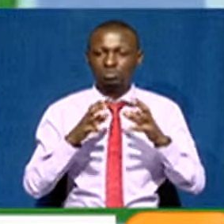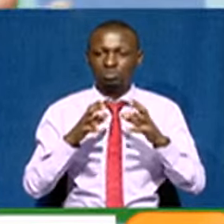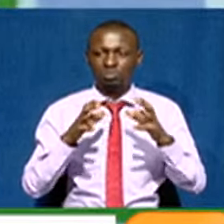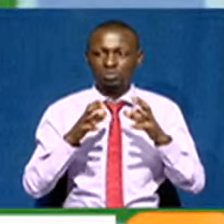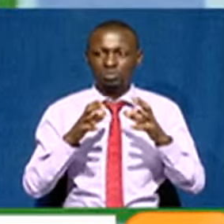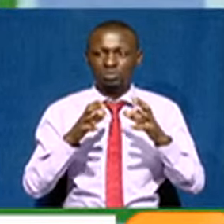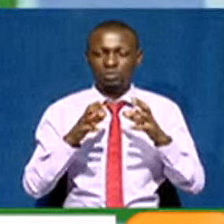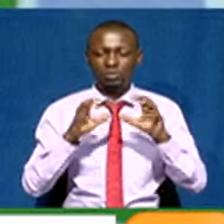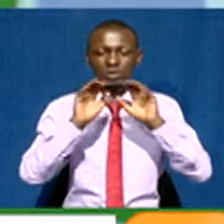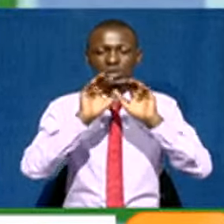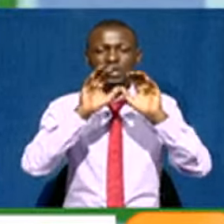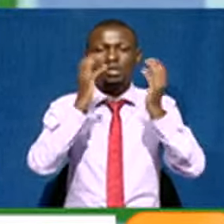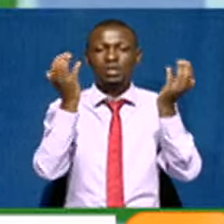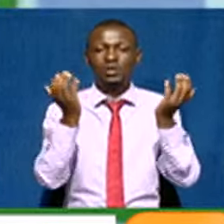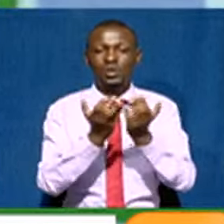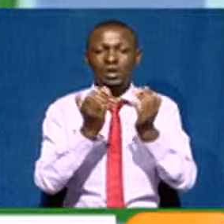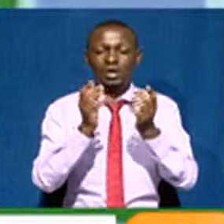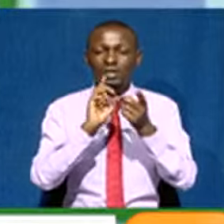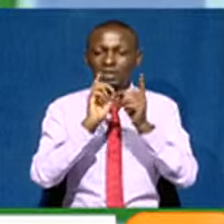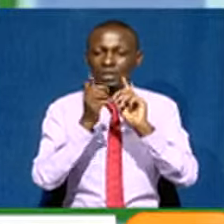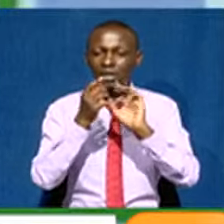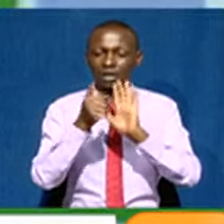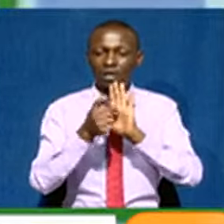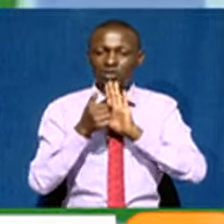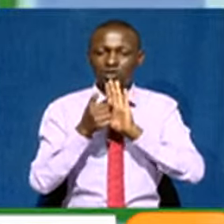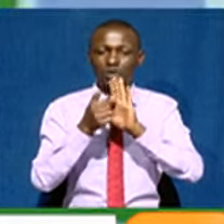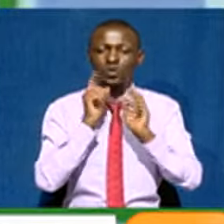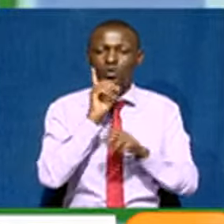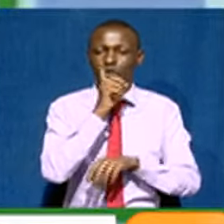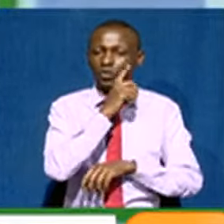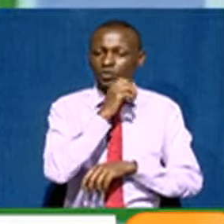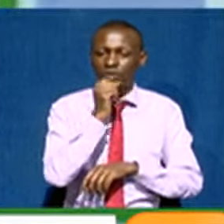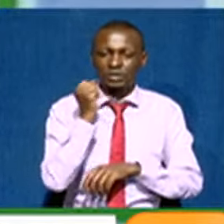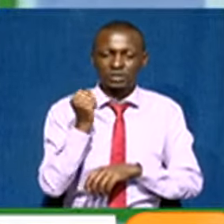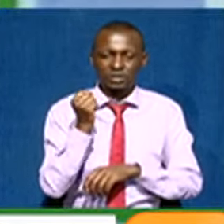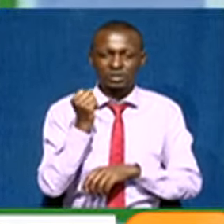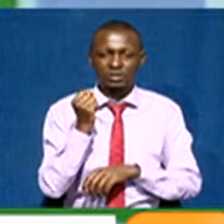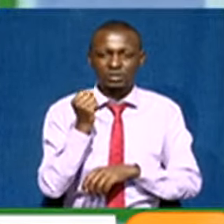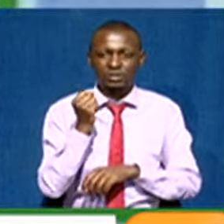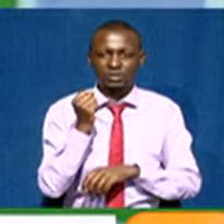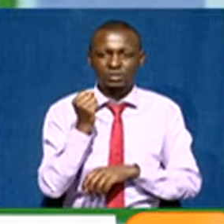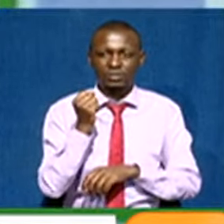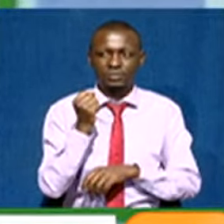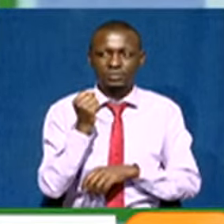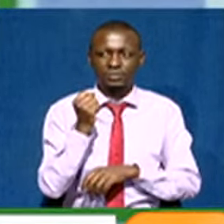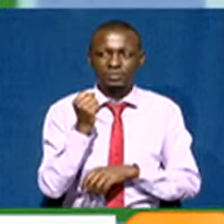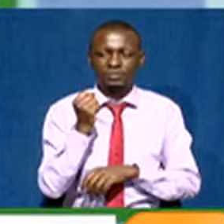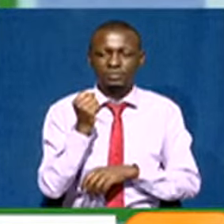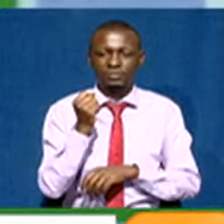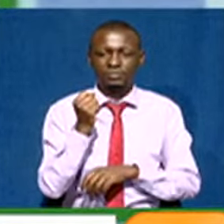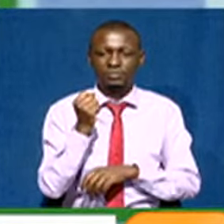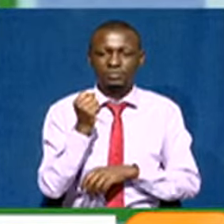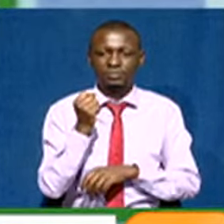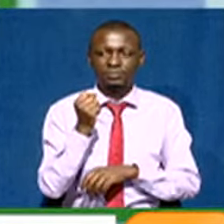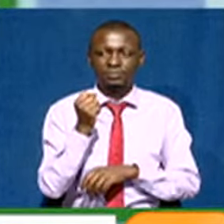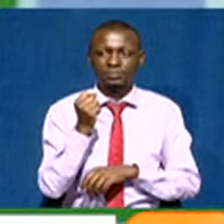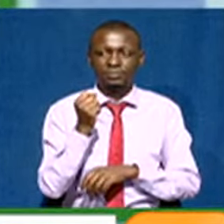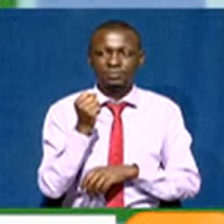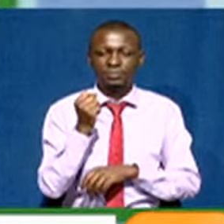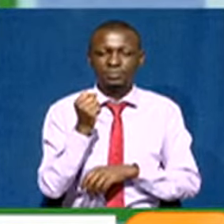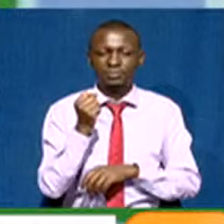data globally and even regionally, you'll see there's a lot of interest that is circles are